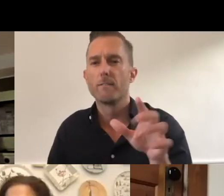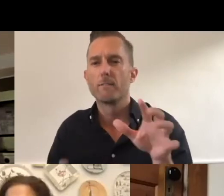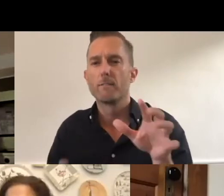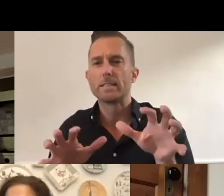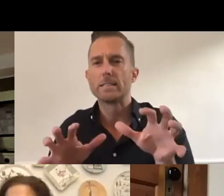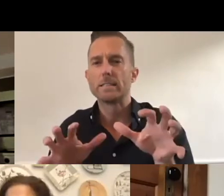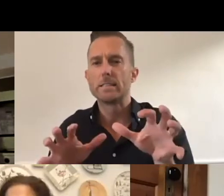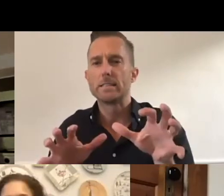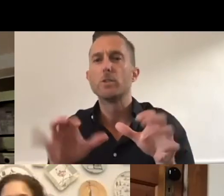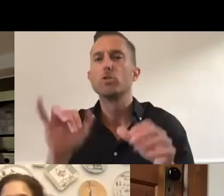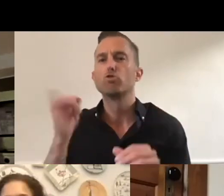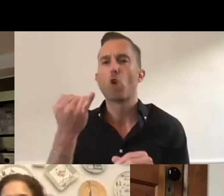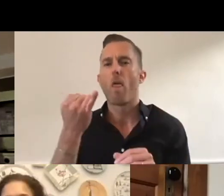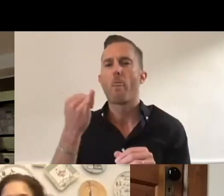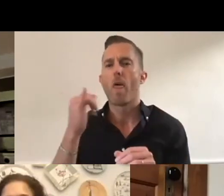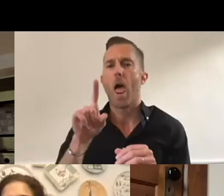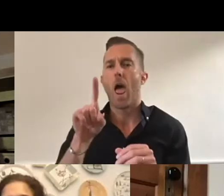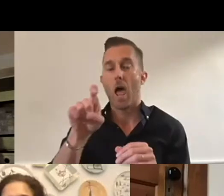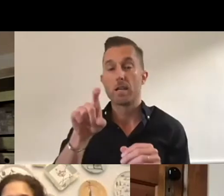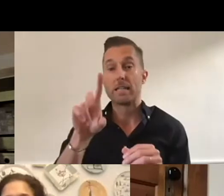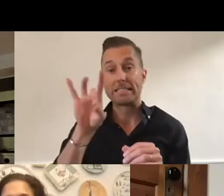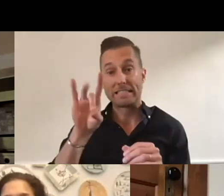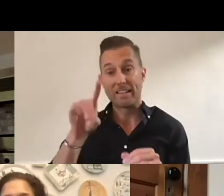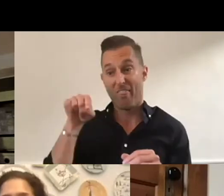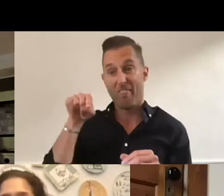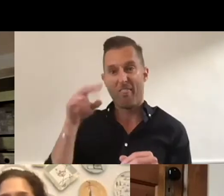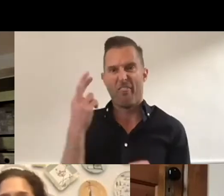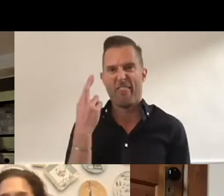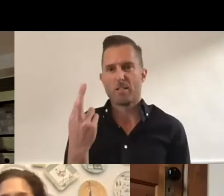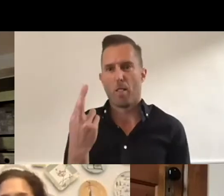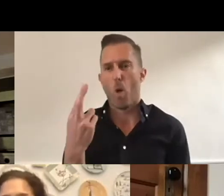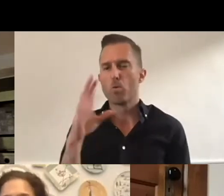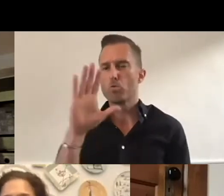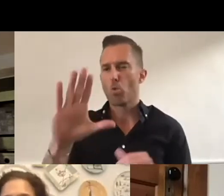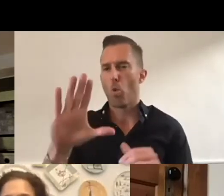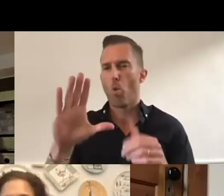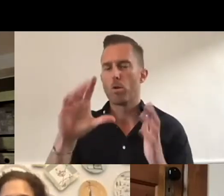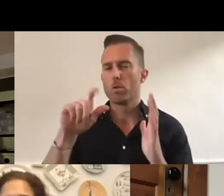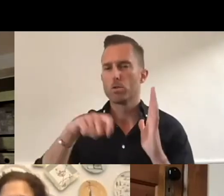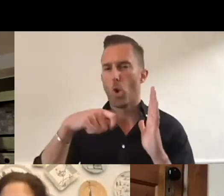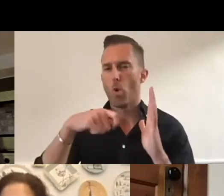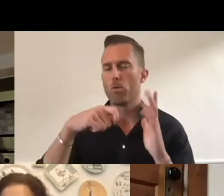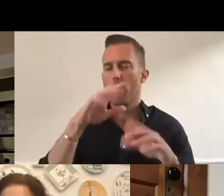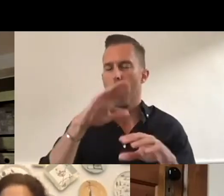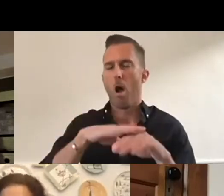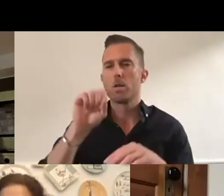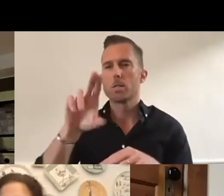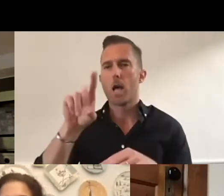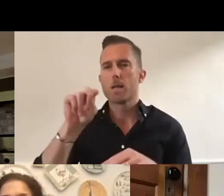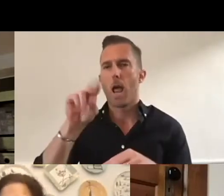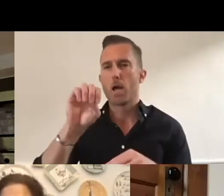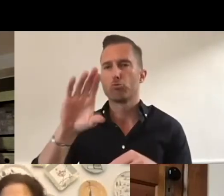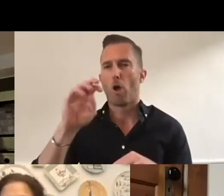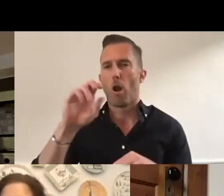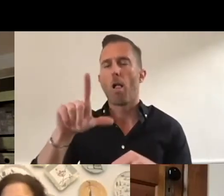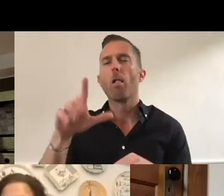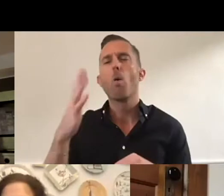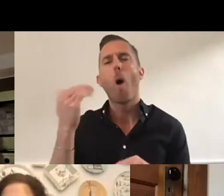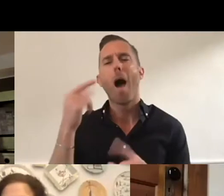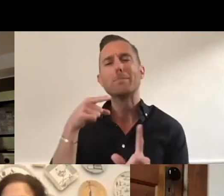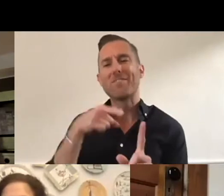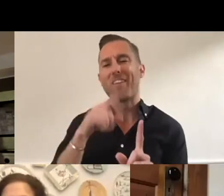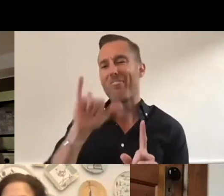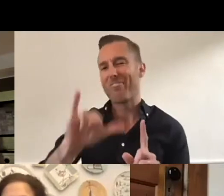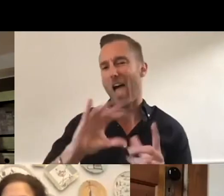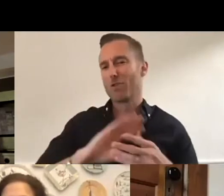And did This Close, your series on the Sundance Channel, why specifically that